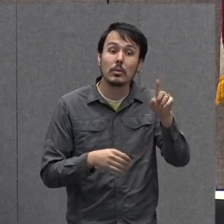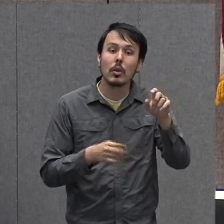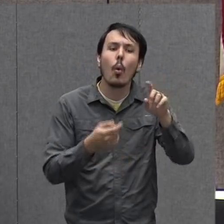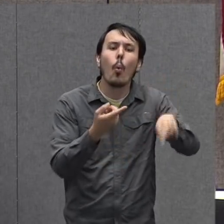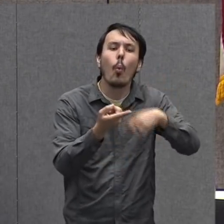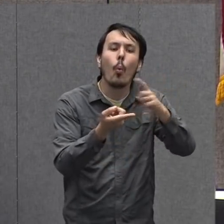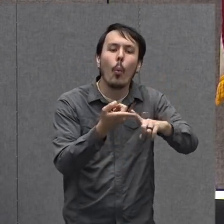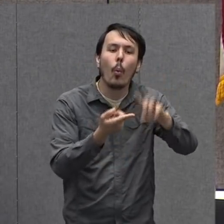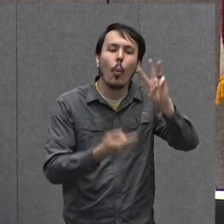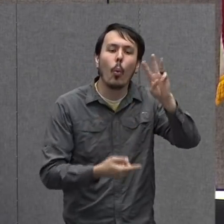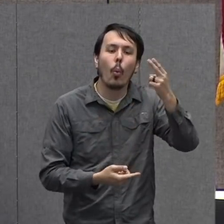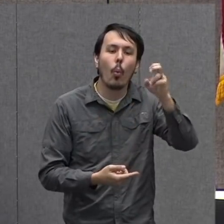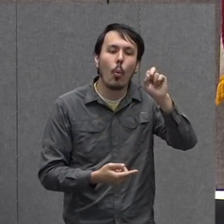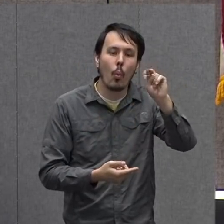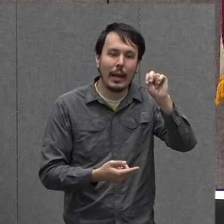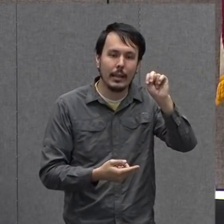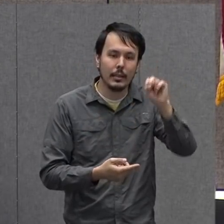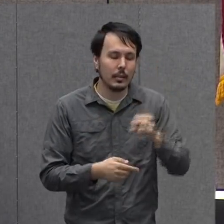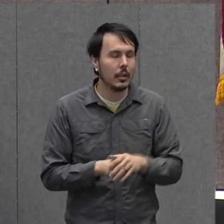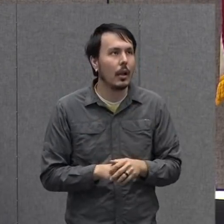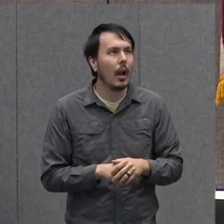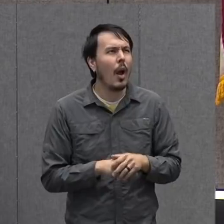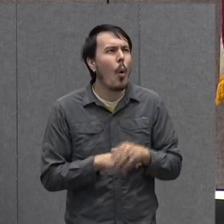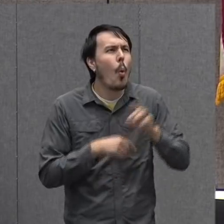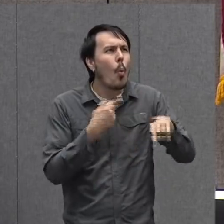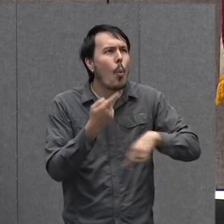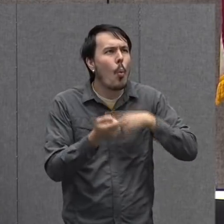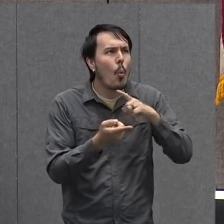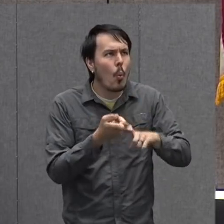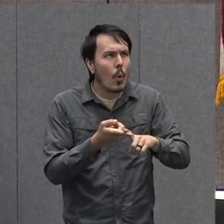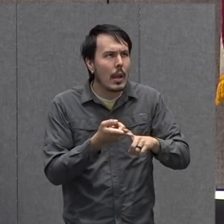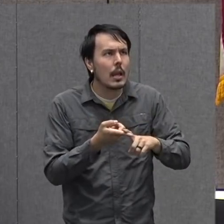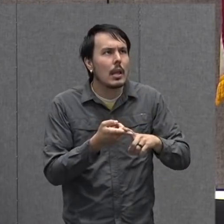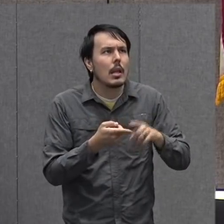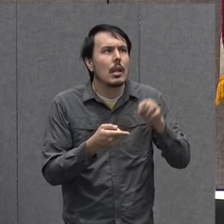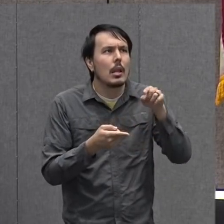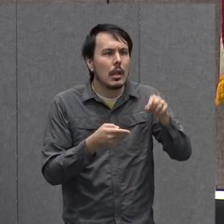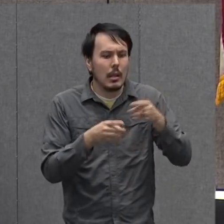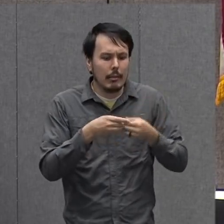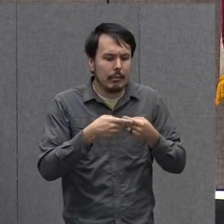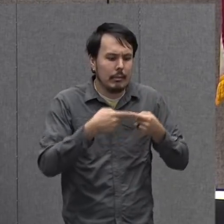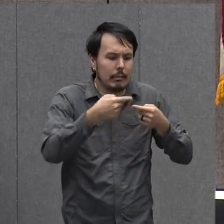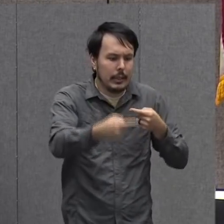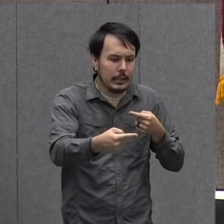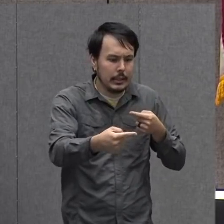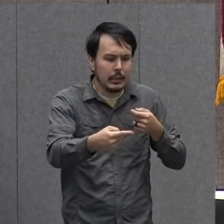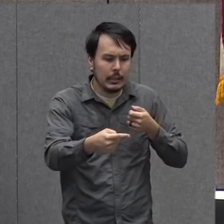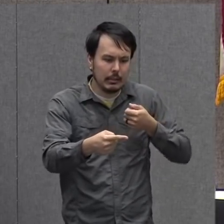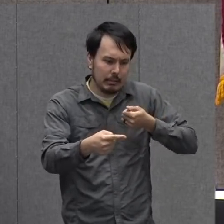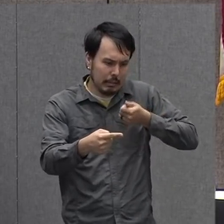and this will represent us. So if I am somewhere in Canada,